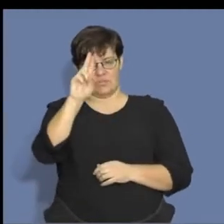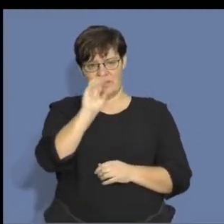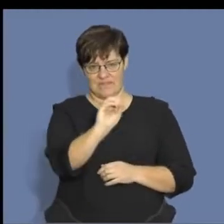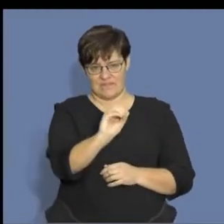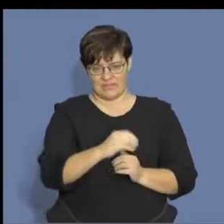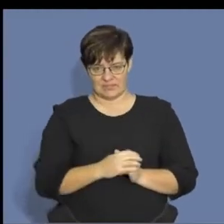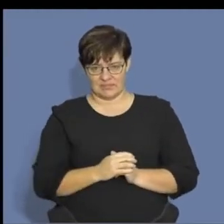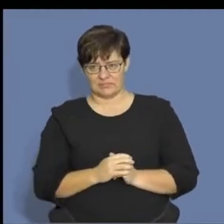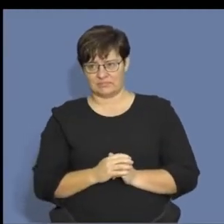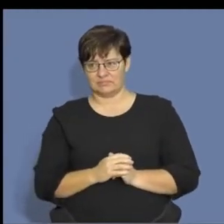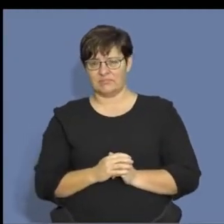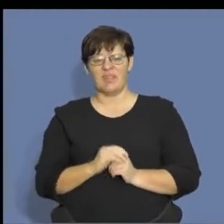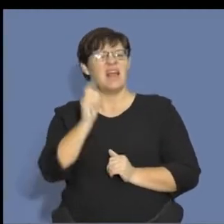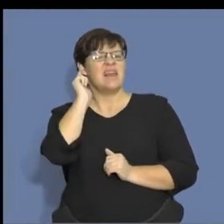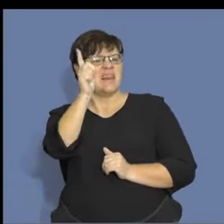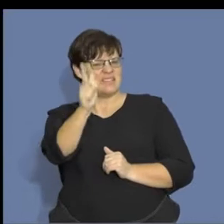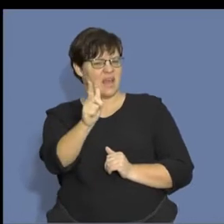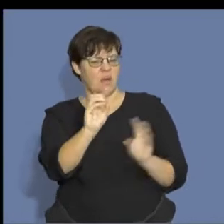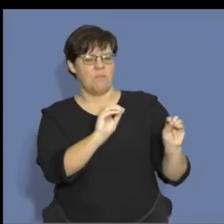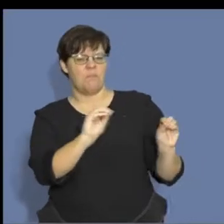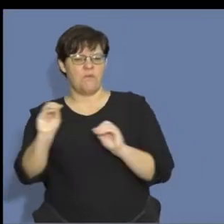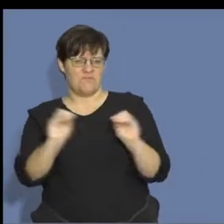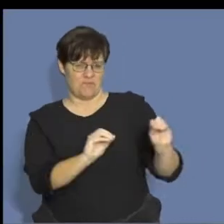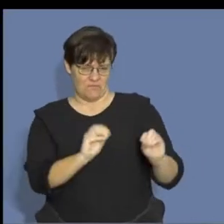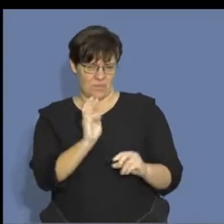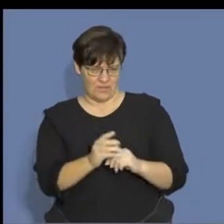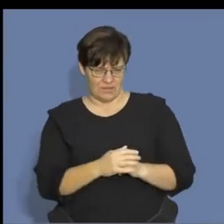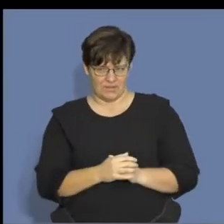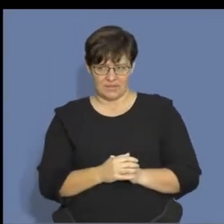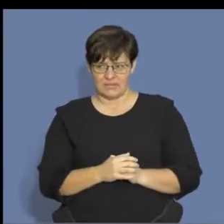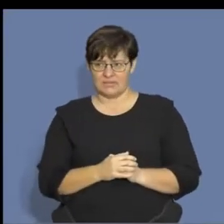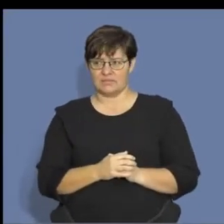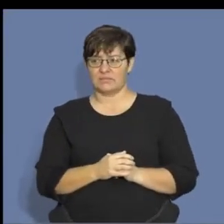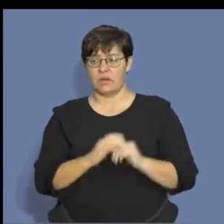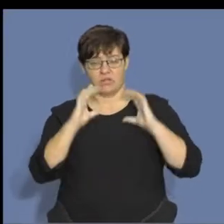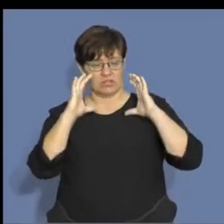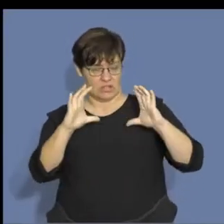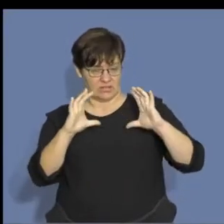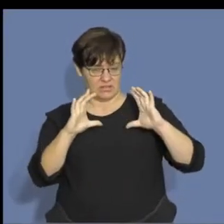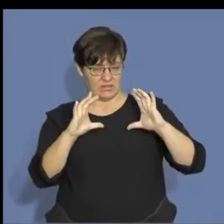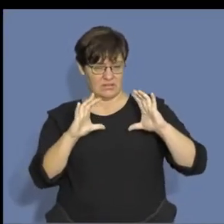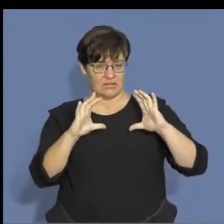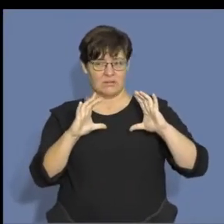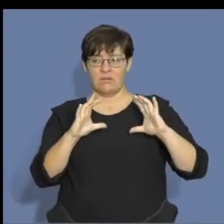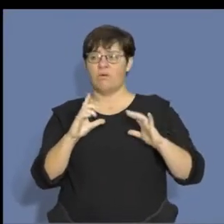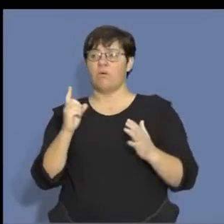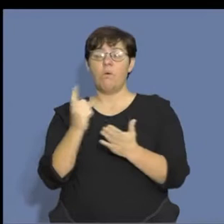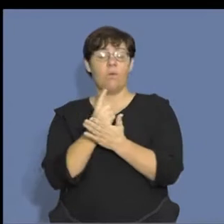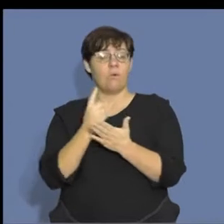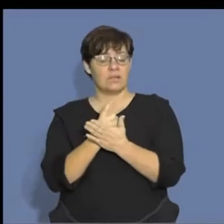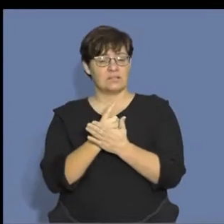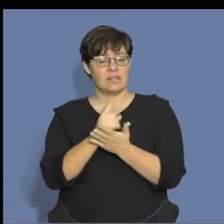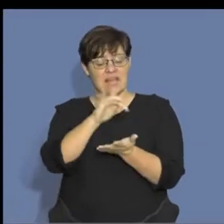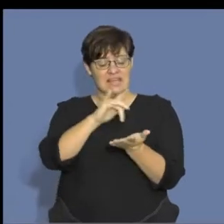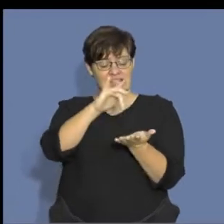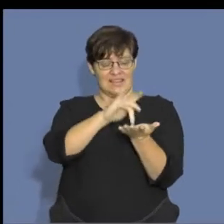be moving our circles later on in the lesson, but for now, the circle is always going to be